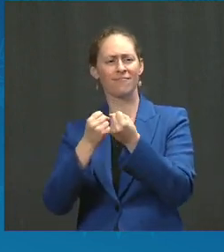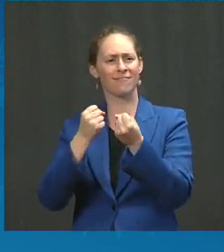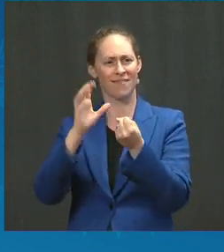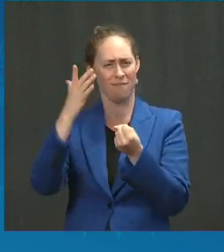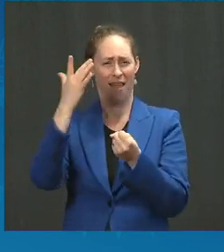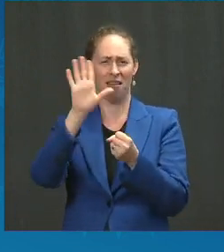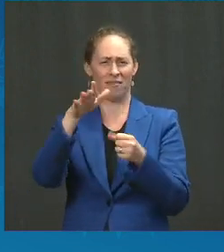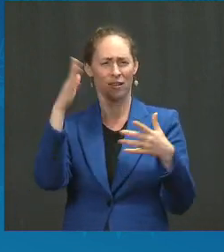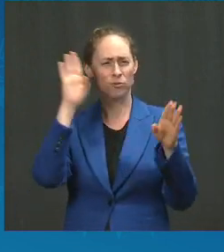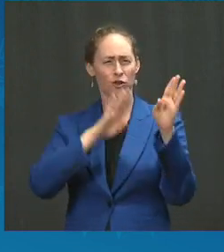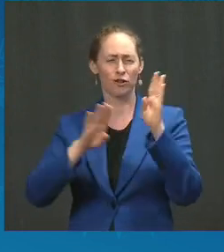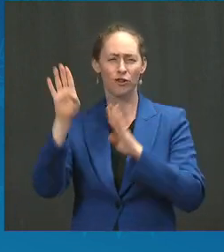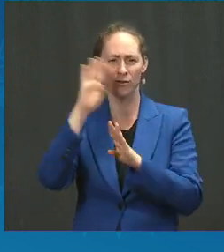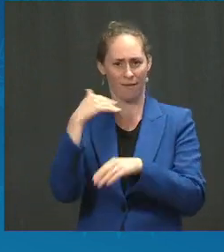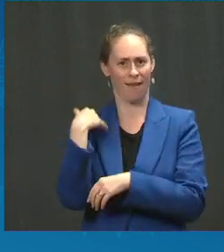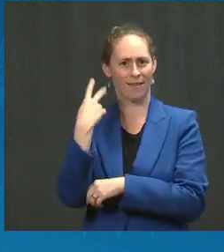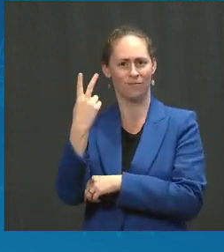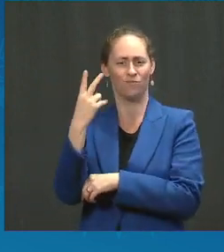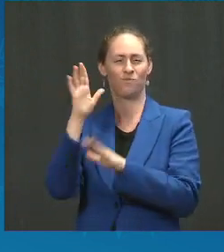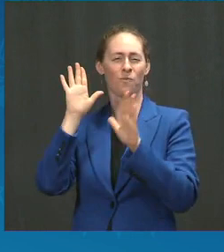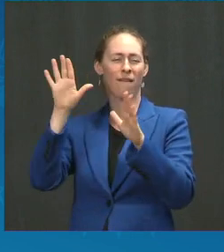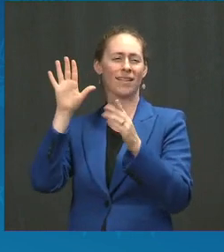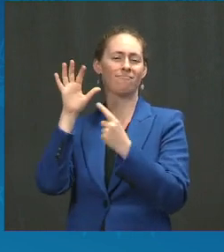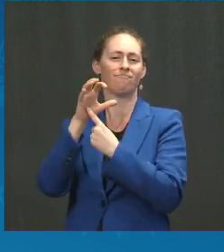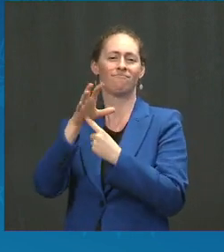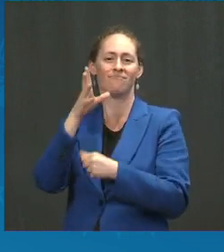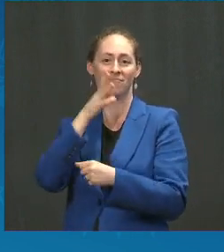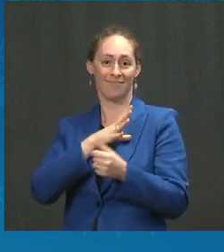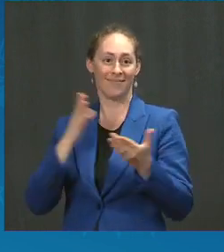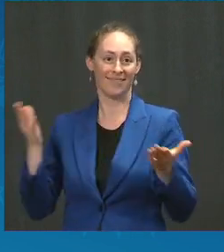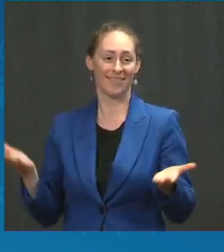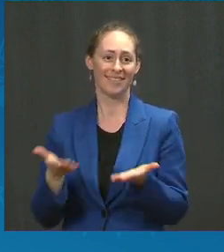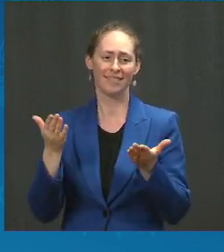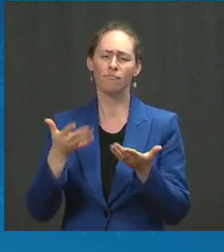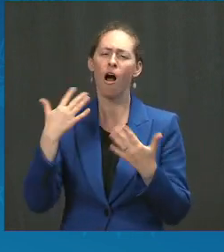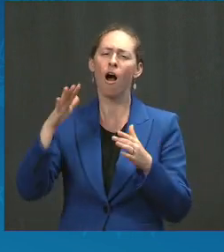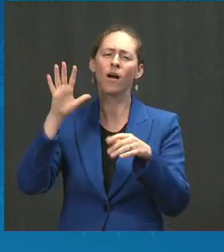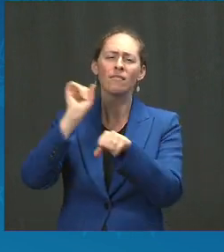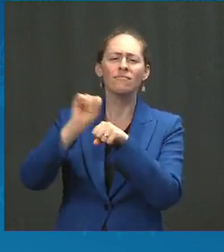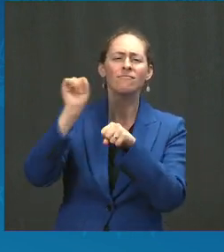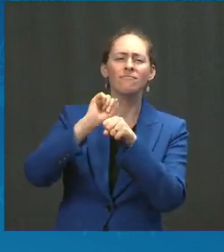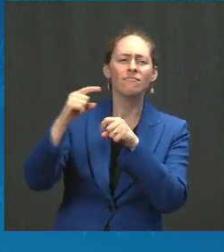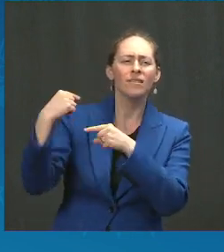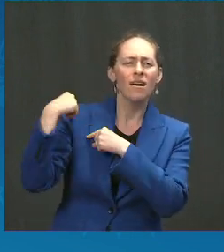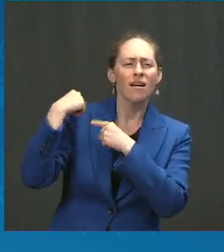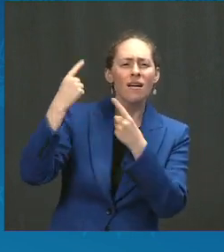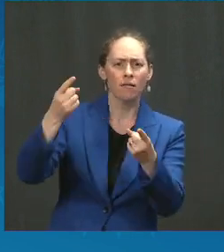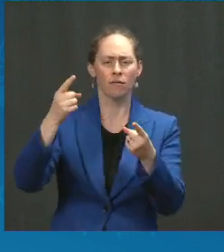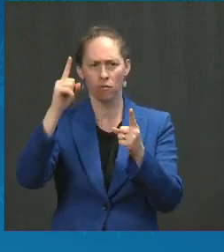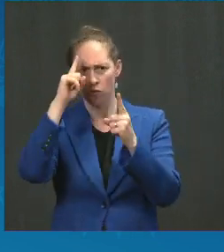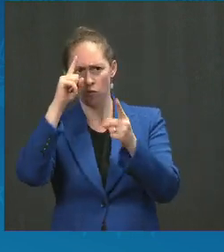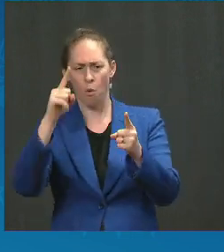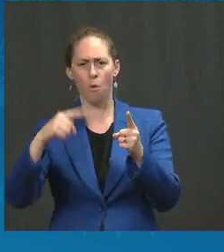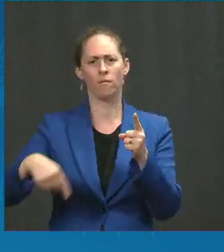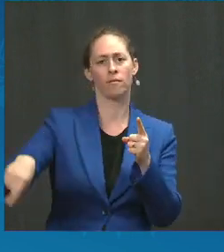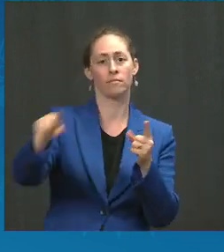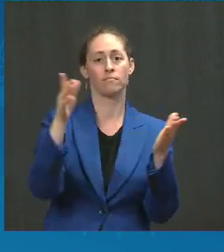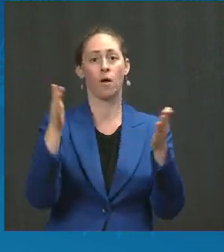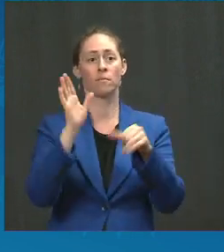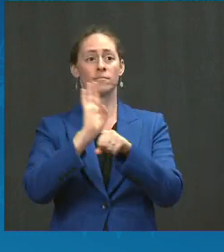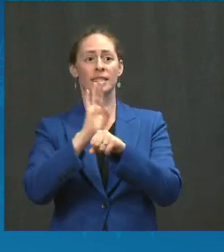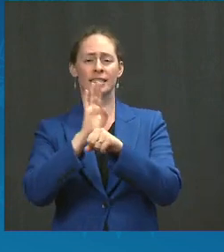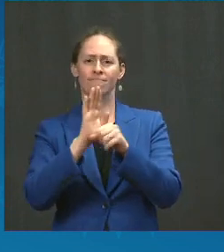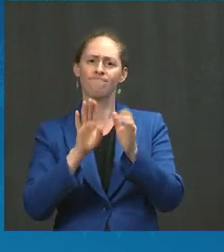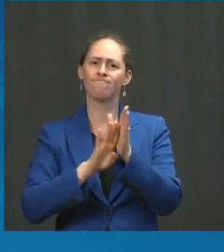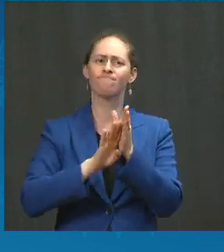lifelong champions of small business. They both have been working hard to help small businesses recover from this pandemic, and are now working to secure